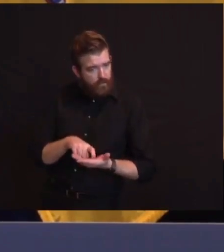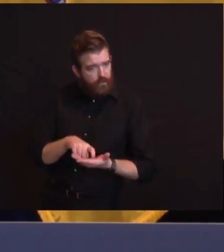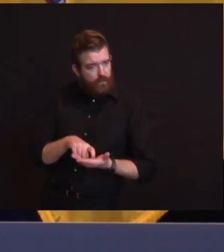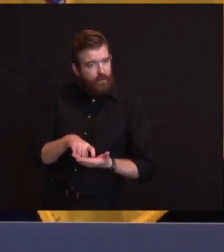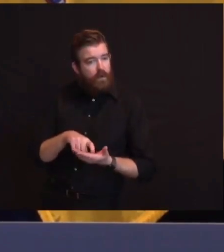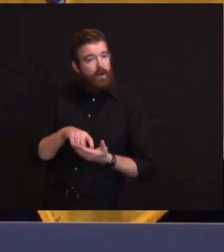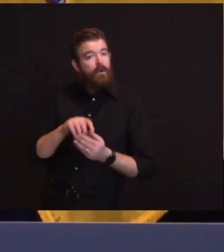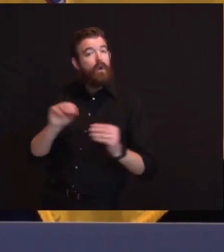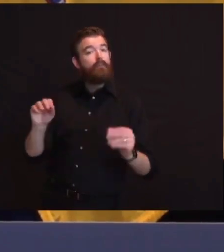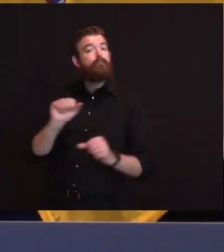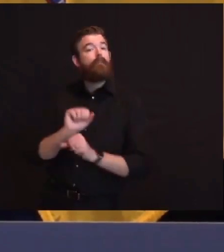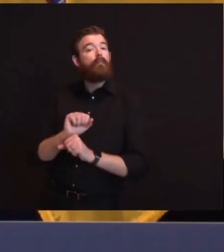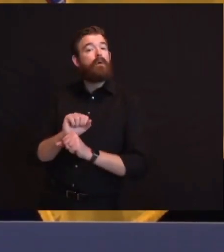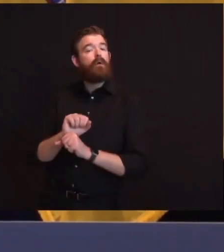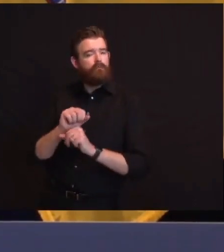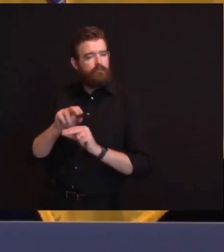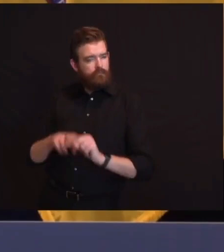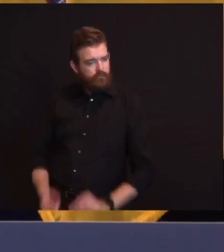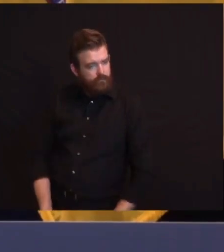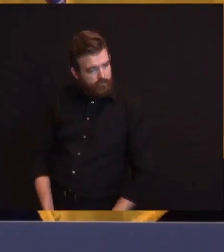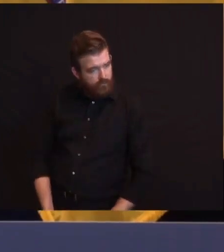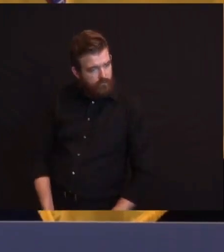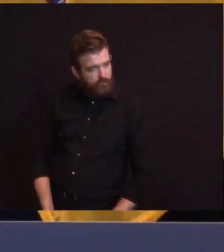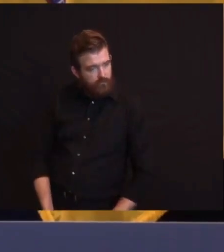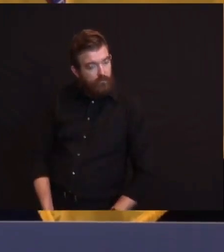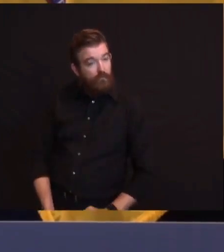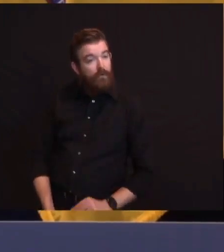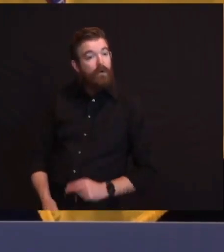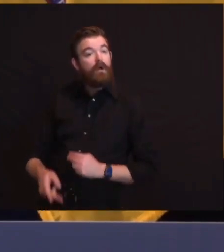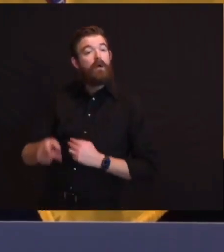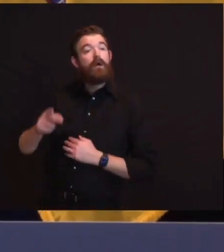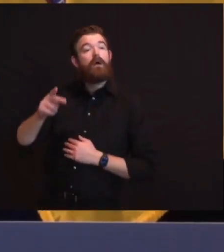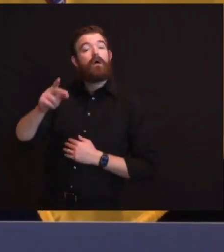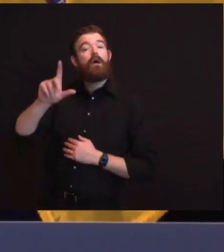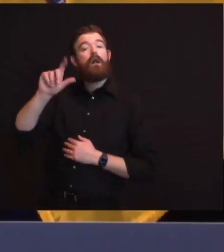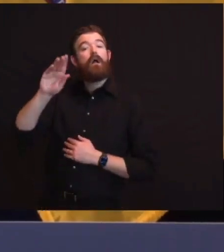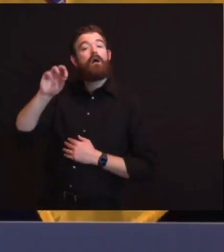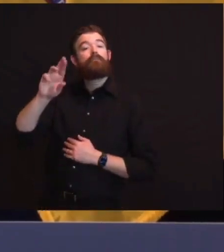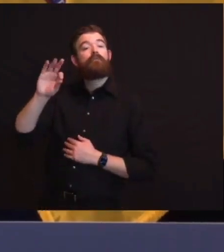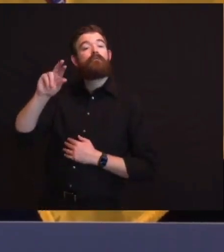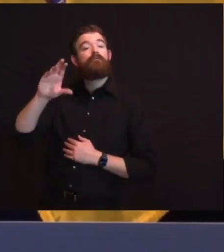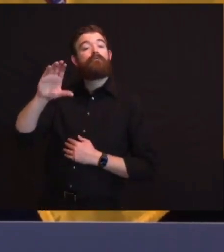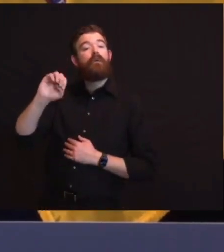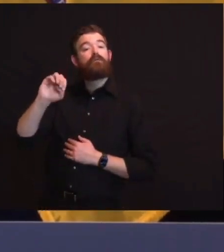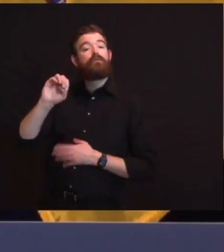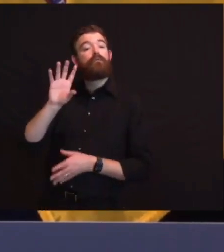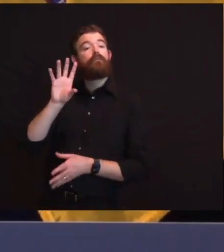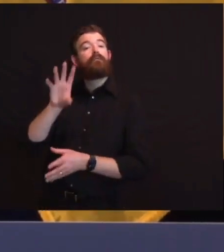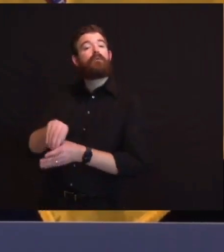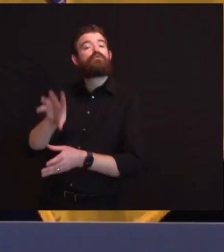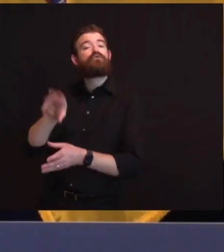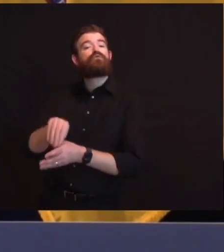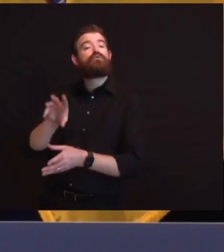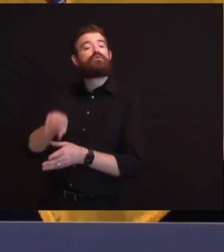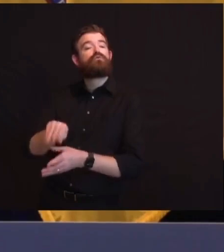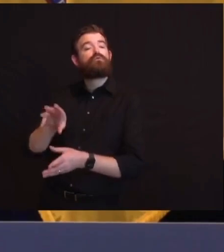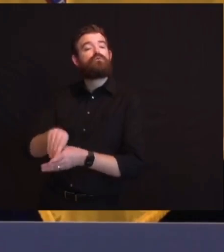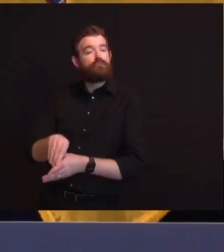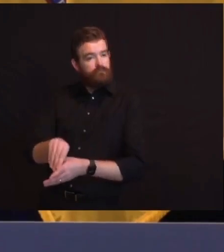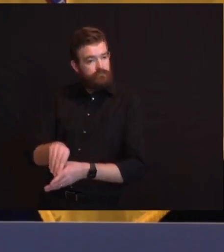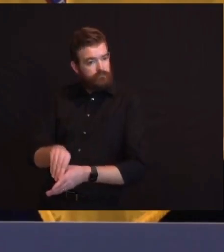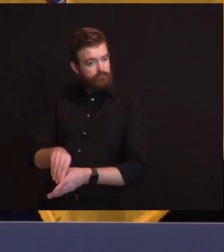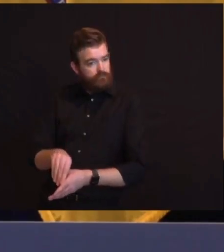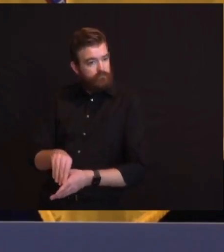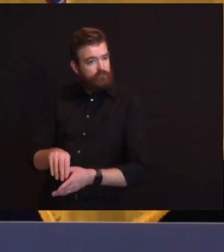force participation. What's behind the latter? Are people no longer looking for work? Also, Brent